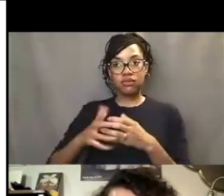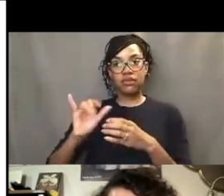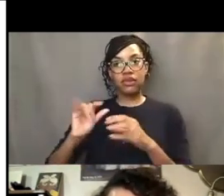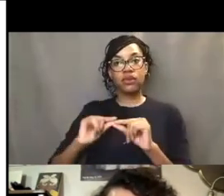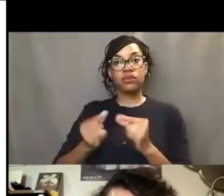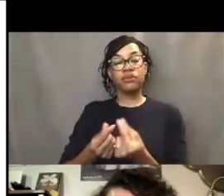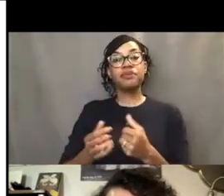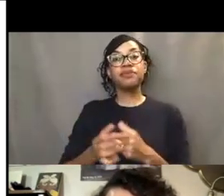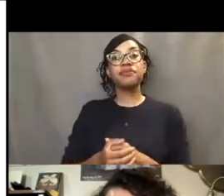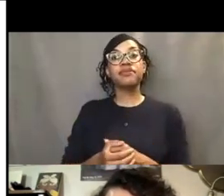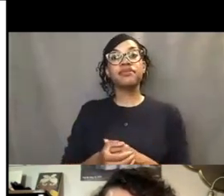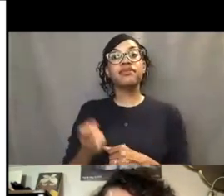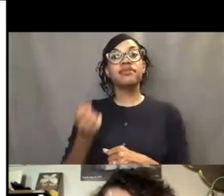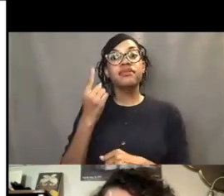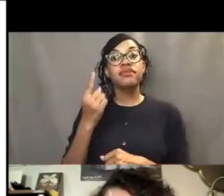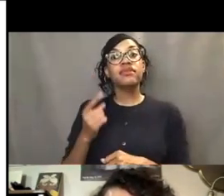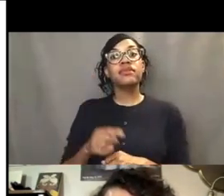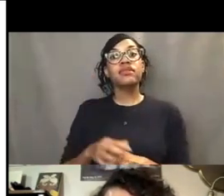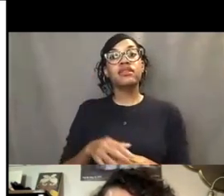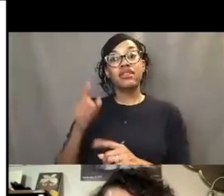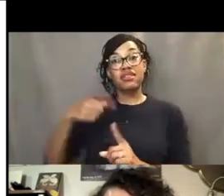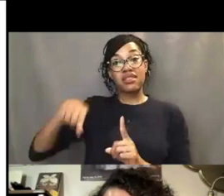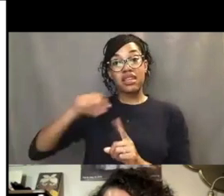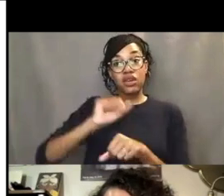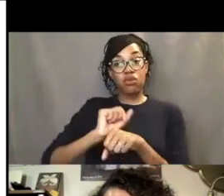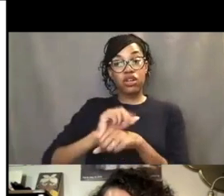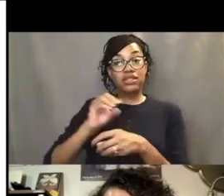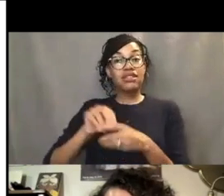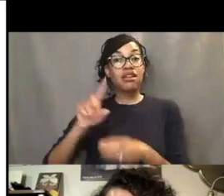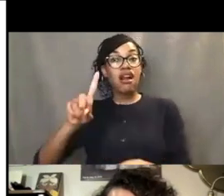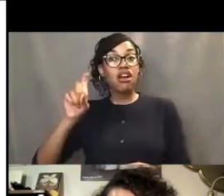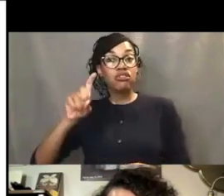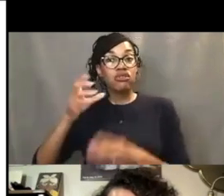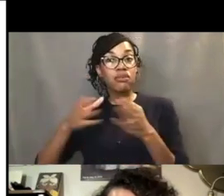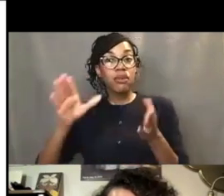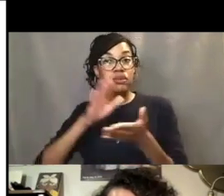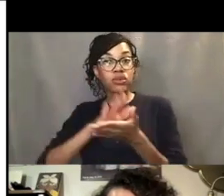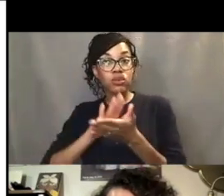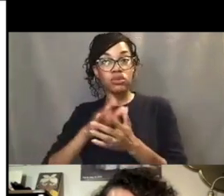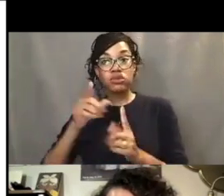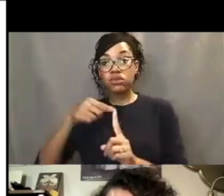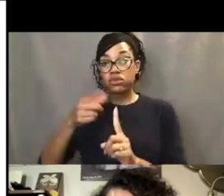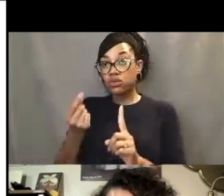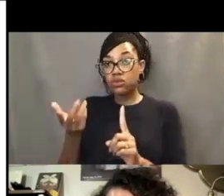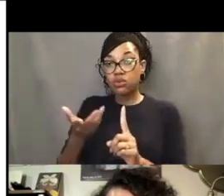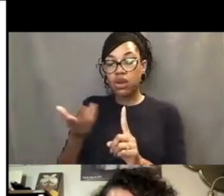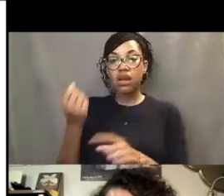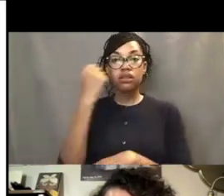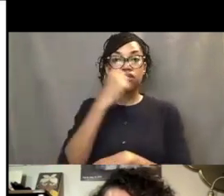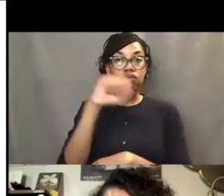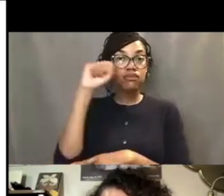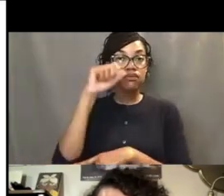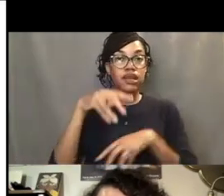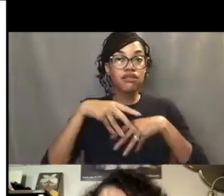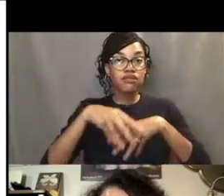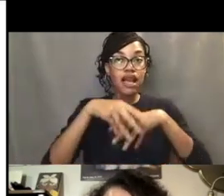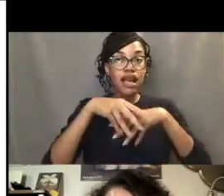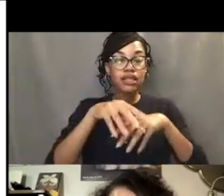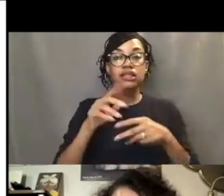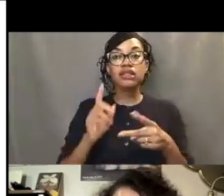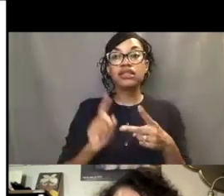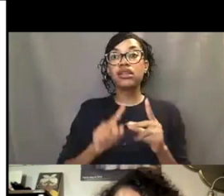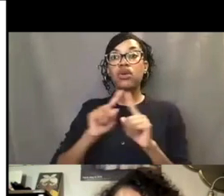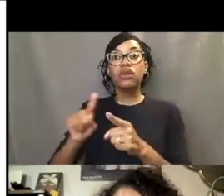at over 100 public schools, who held multiple rallies, attended listening sessions and meetings with or without an